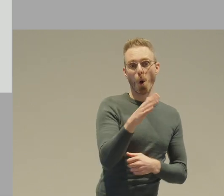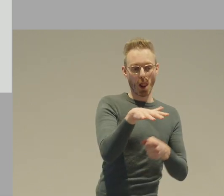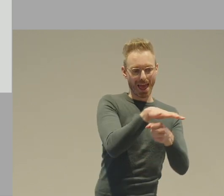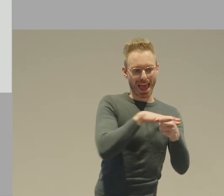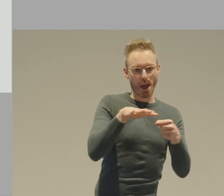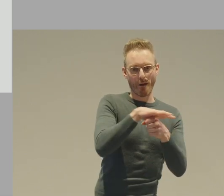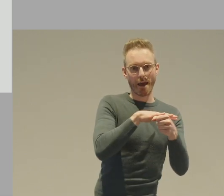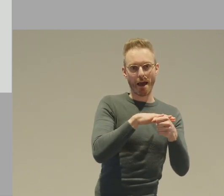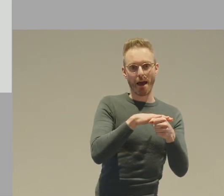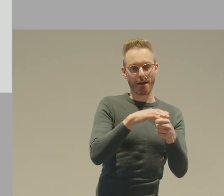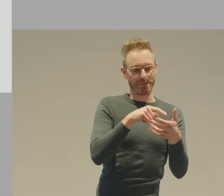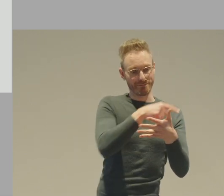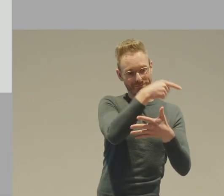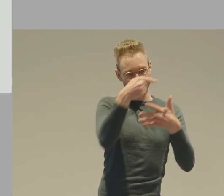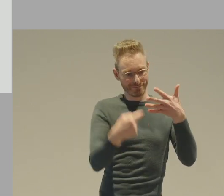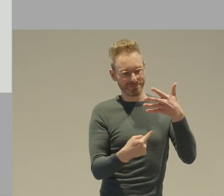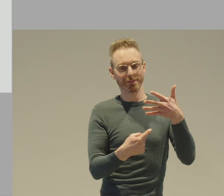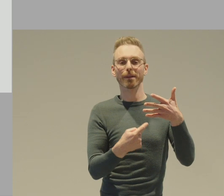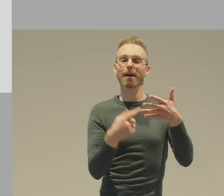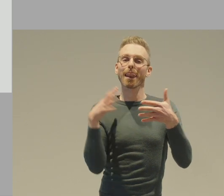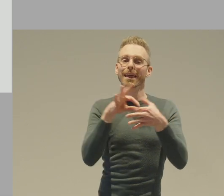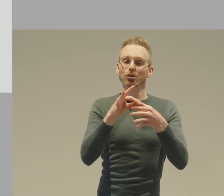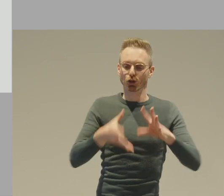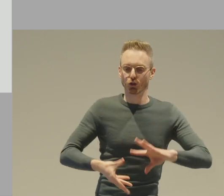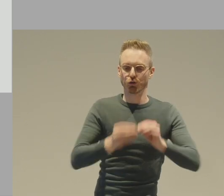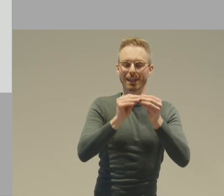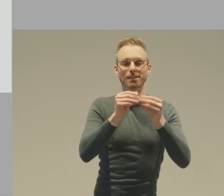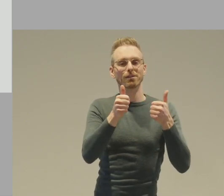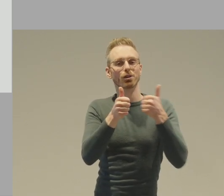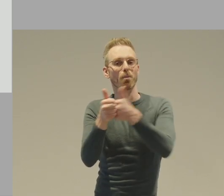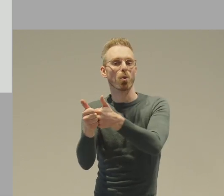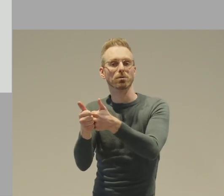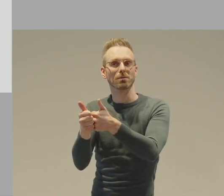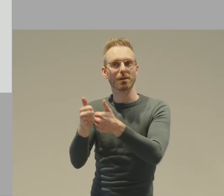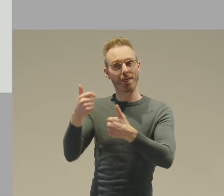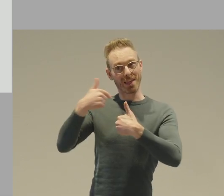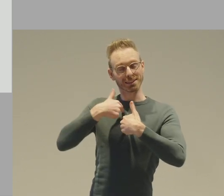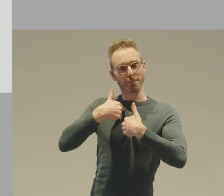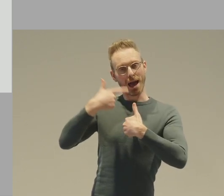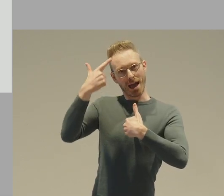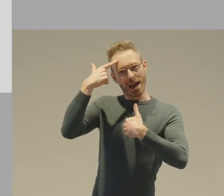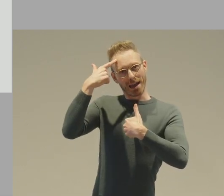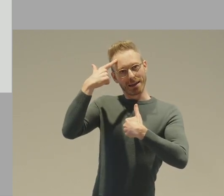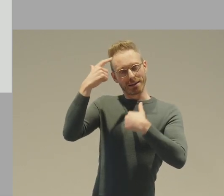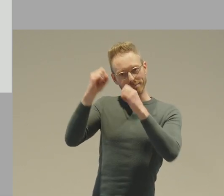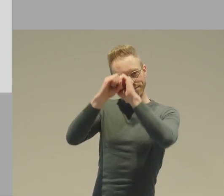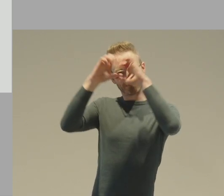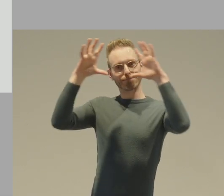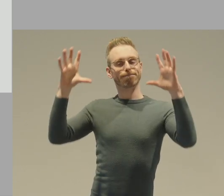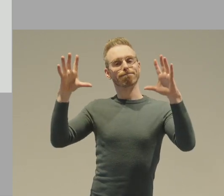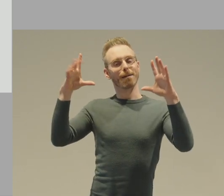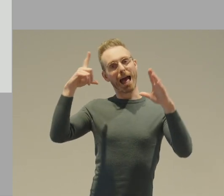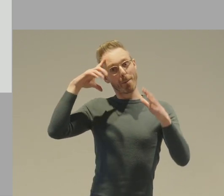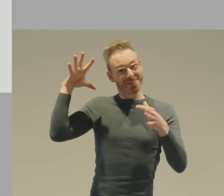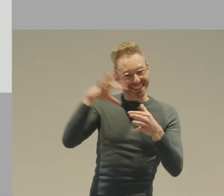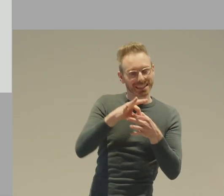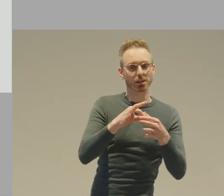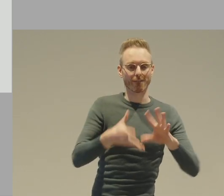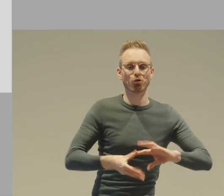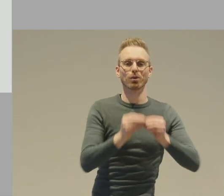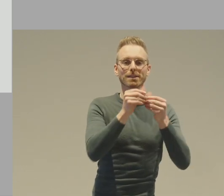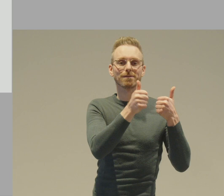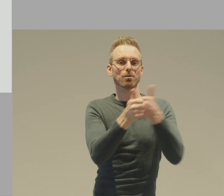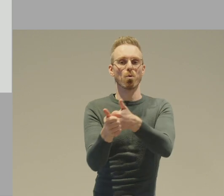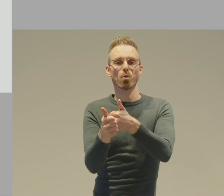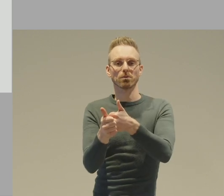just talked about. So that's what's in my head when I'm thinking about this. I'm not really talking about tips for travel